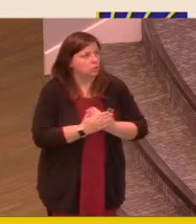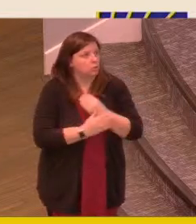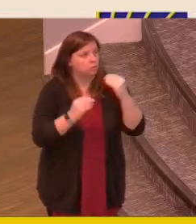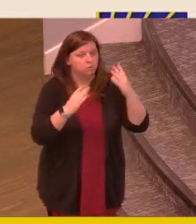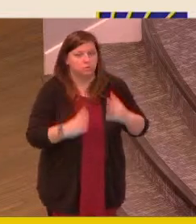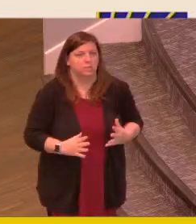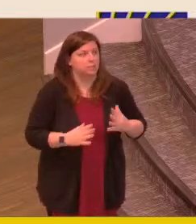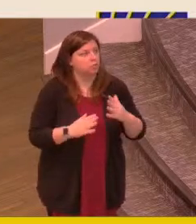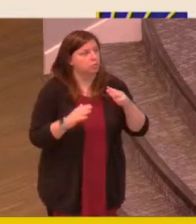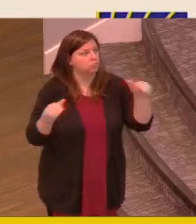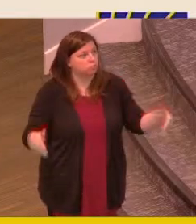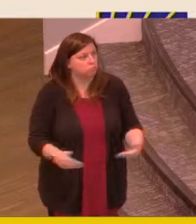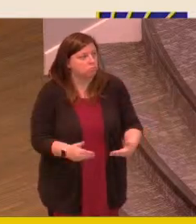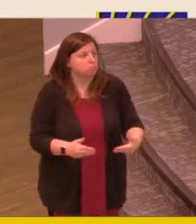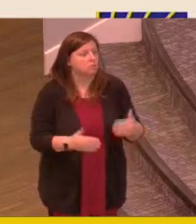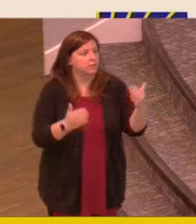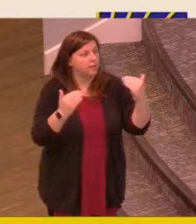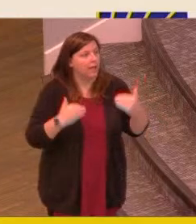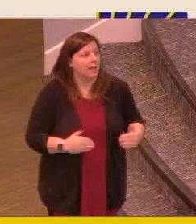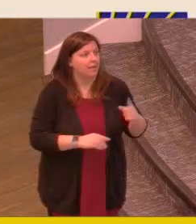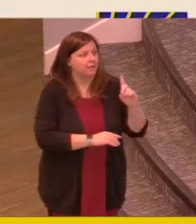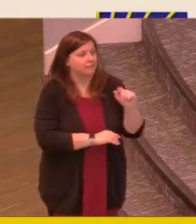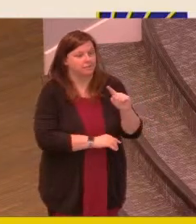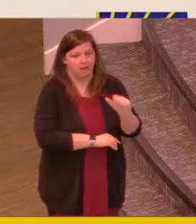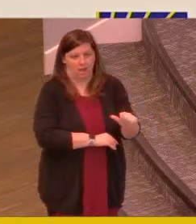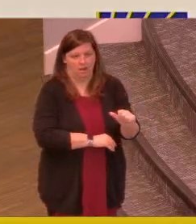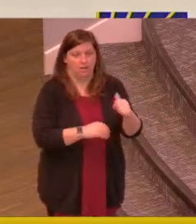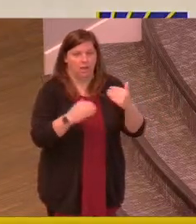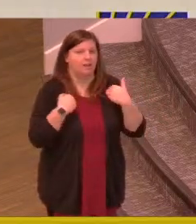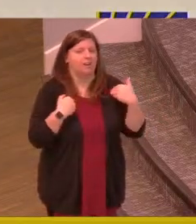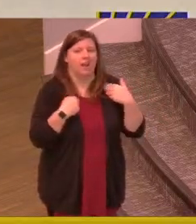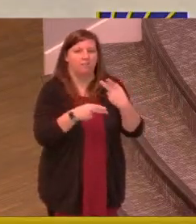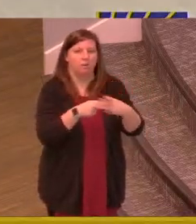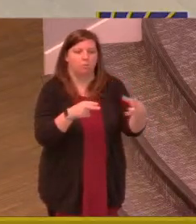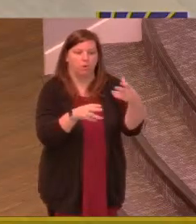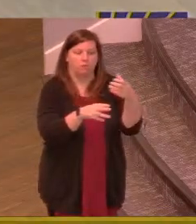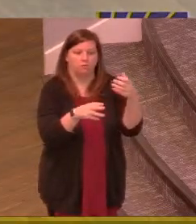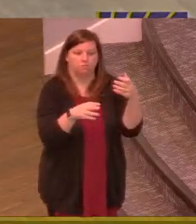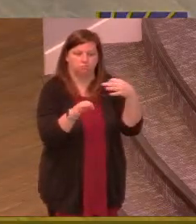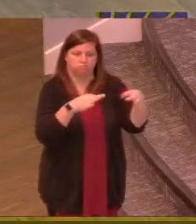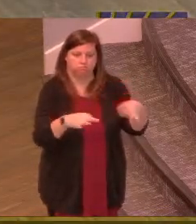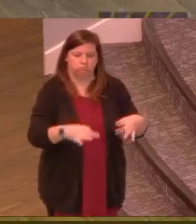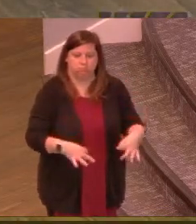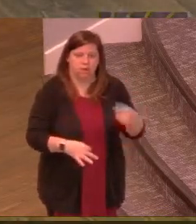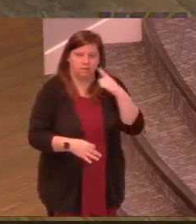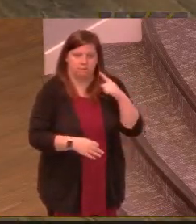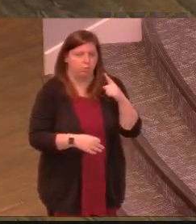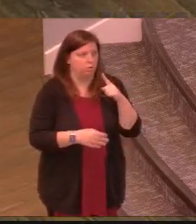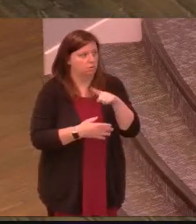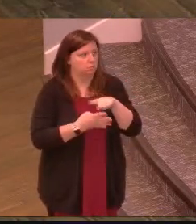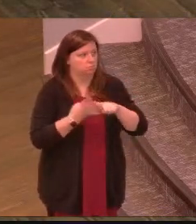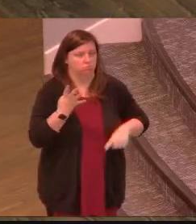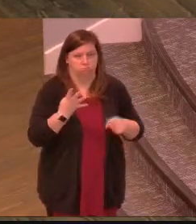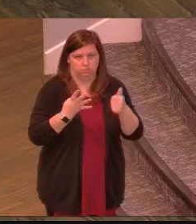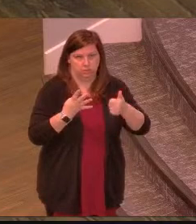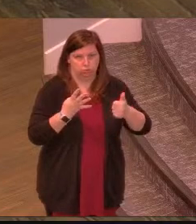data. And there is a brief description of each of those strategies in the report as well.